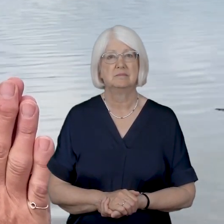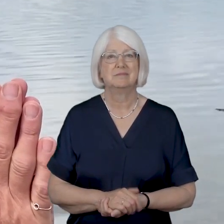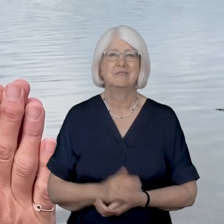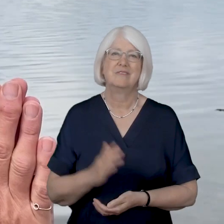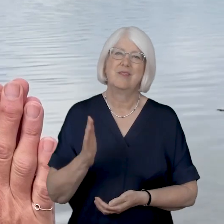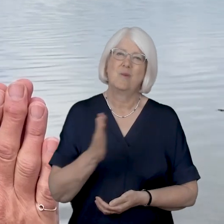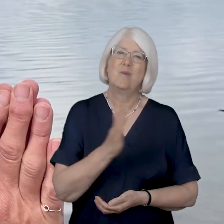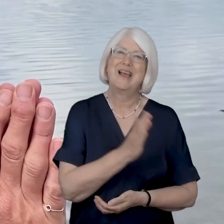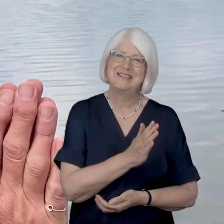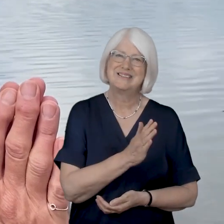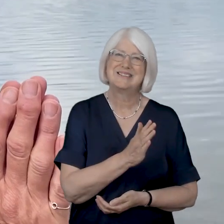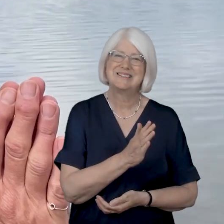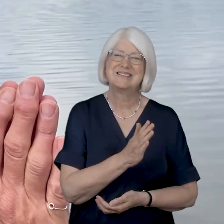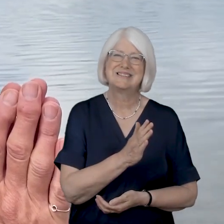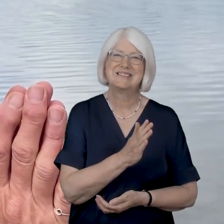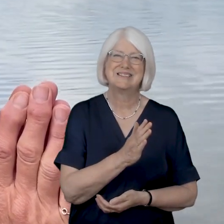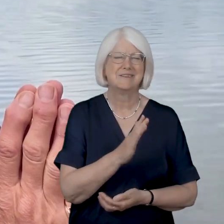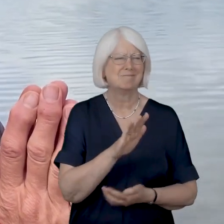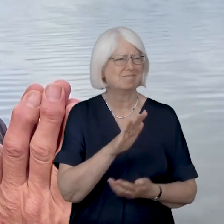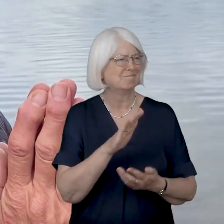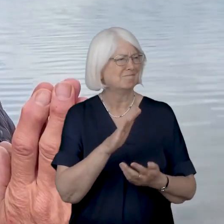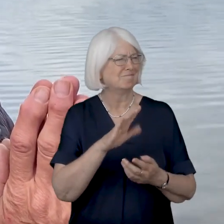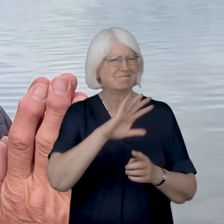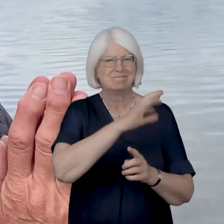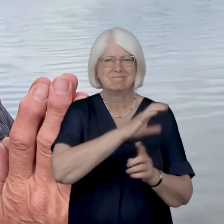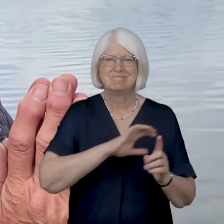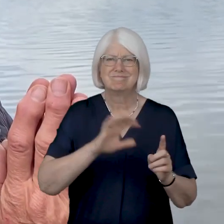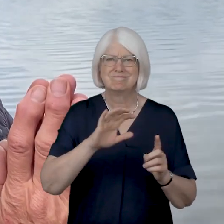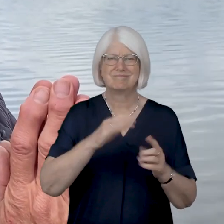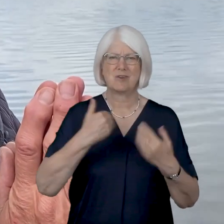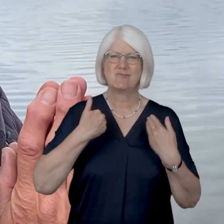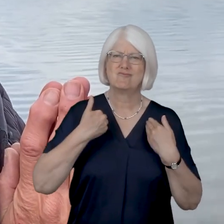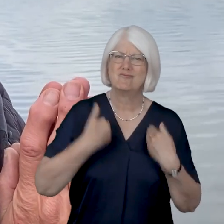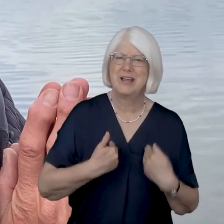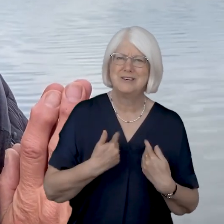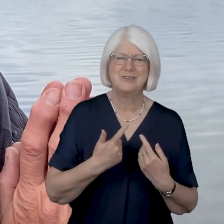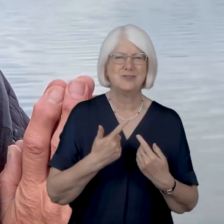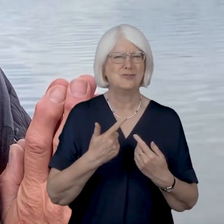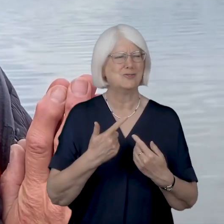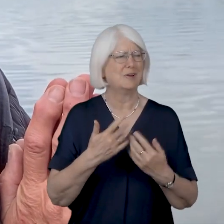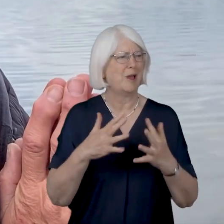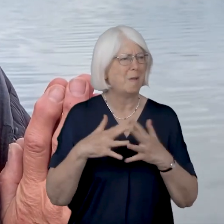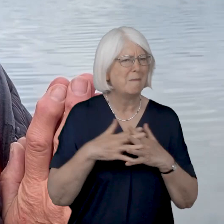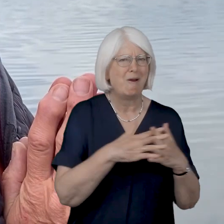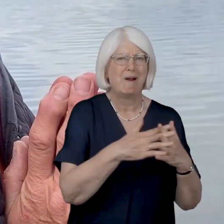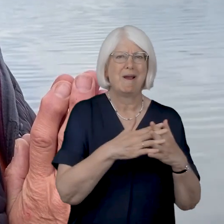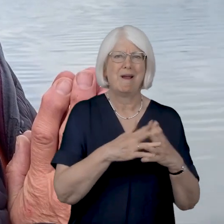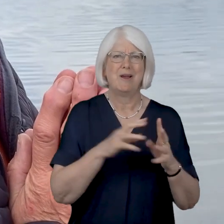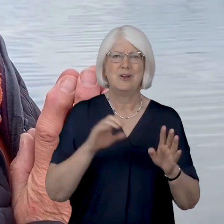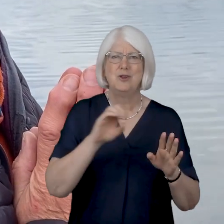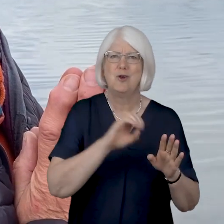For the west. For the rich nations of the US and Europe.